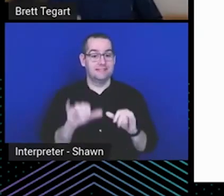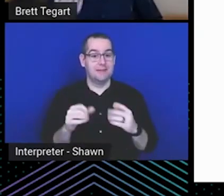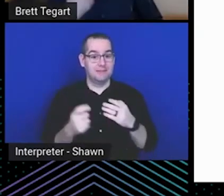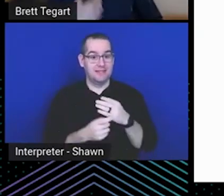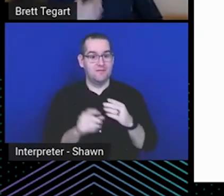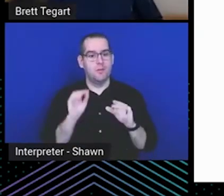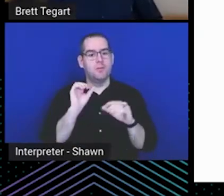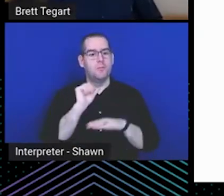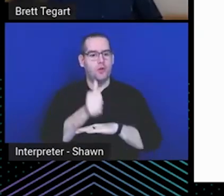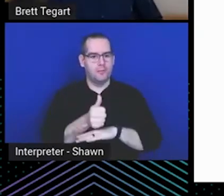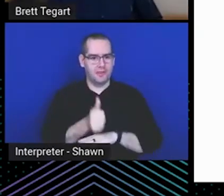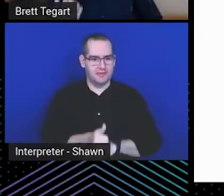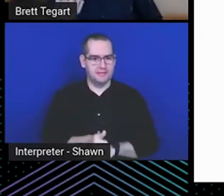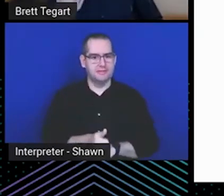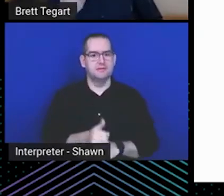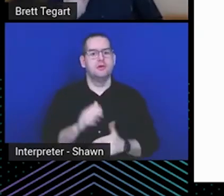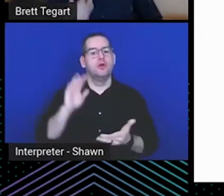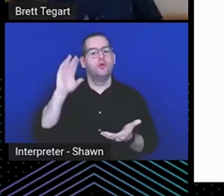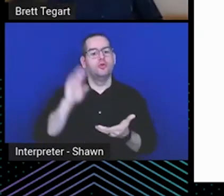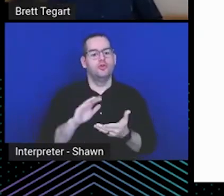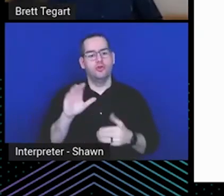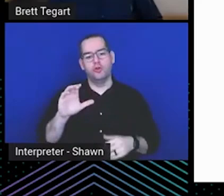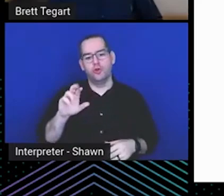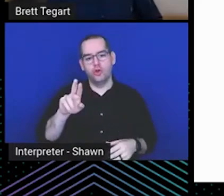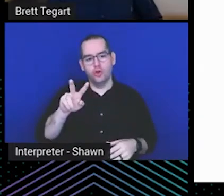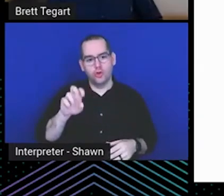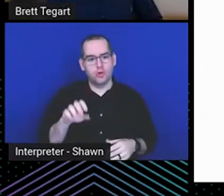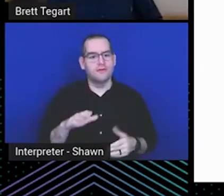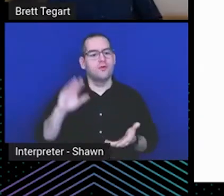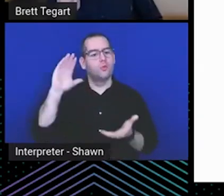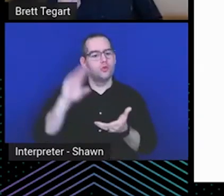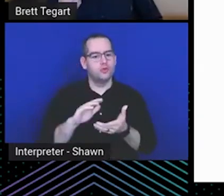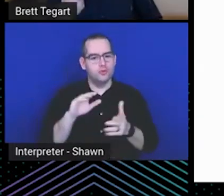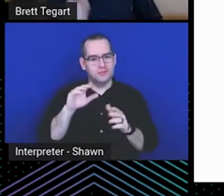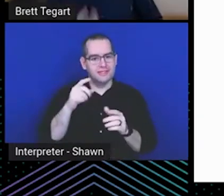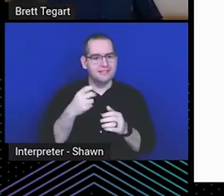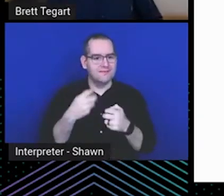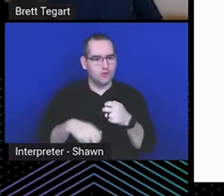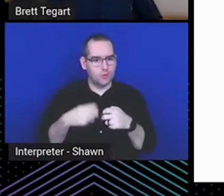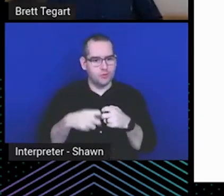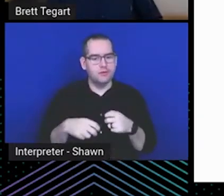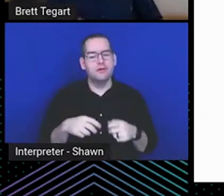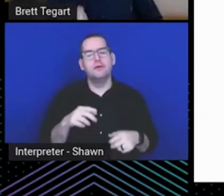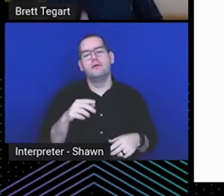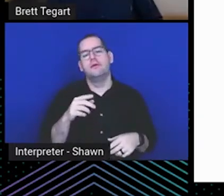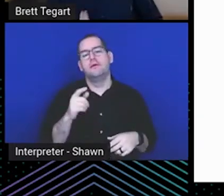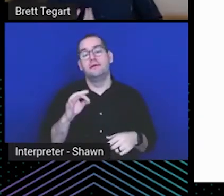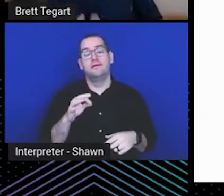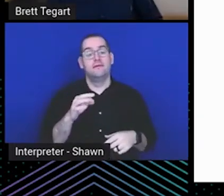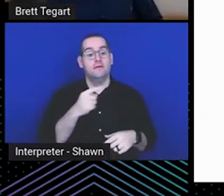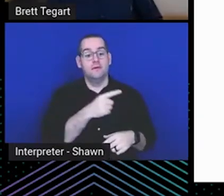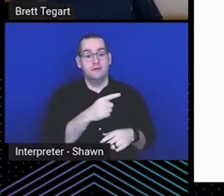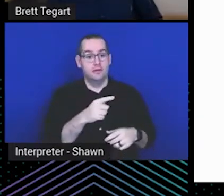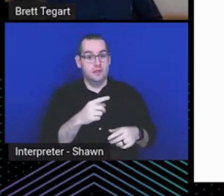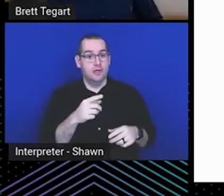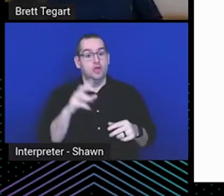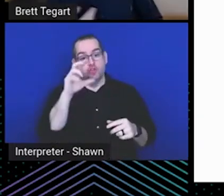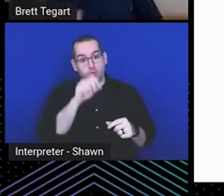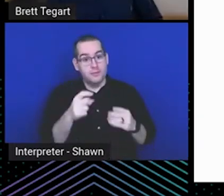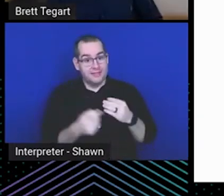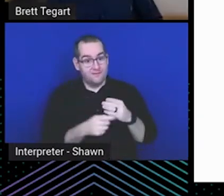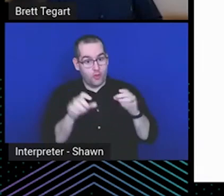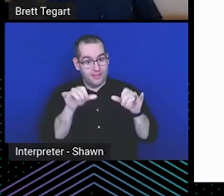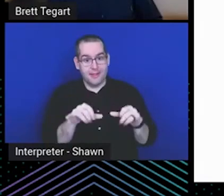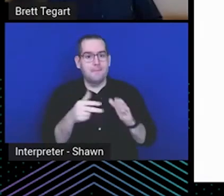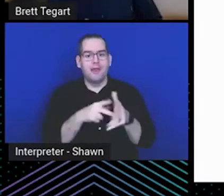again, reducing the curve, reducing the number of difficulty. If a developer can assume that the defaults are sane, they don't have to go